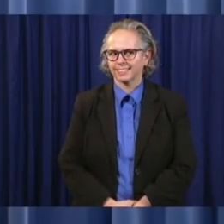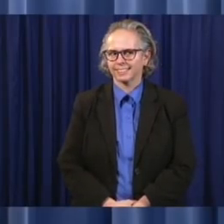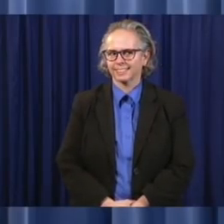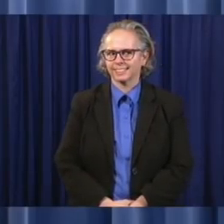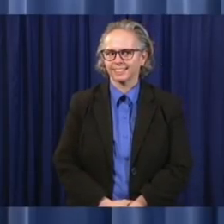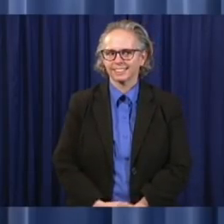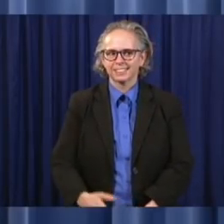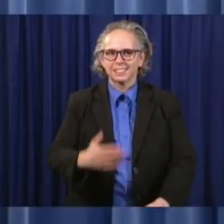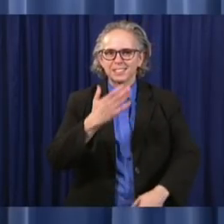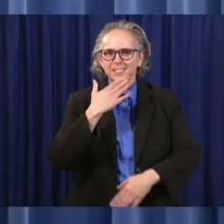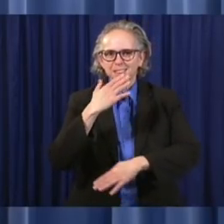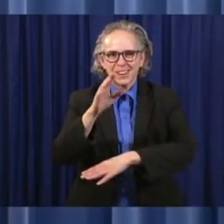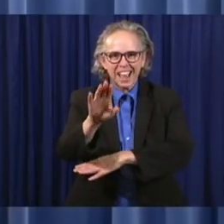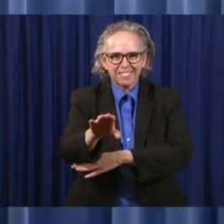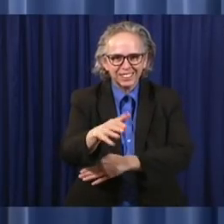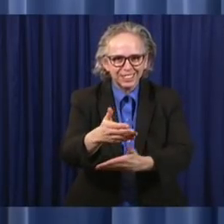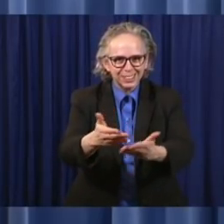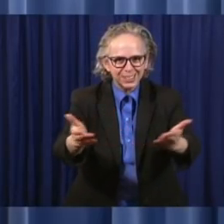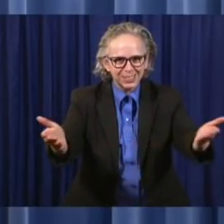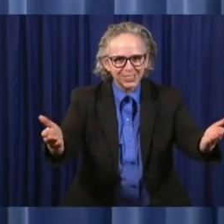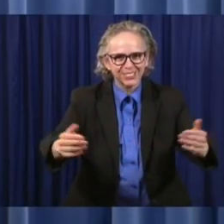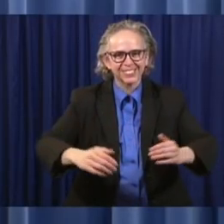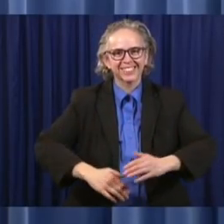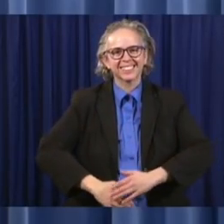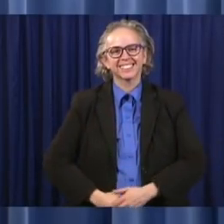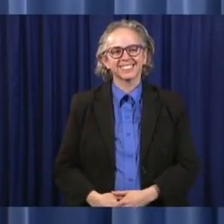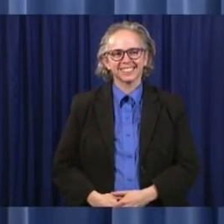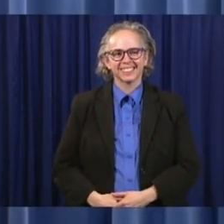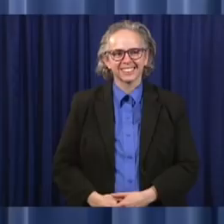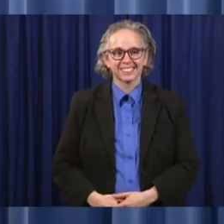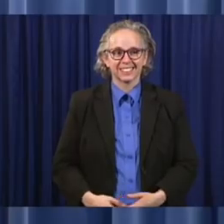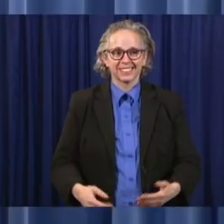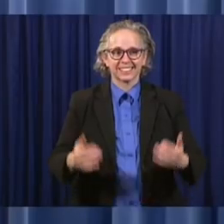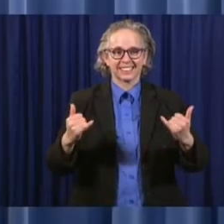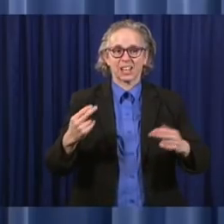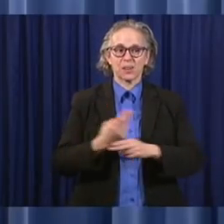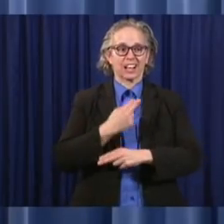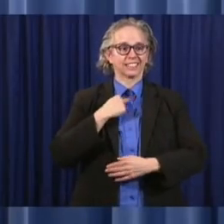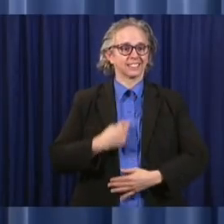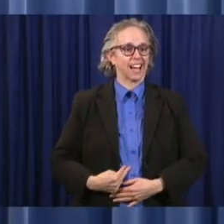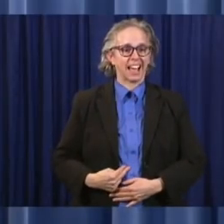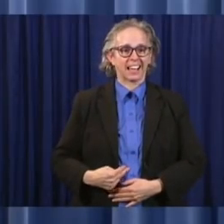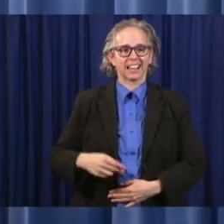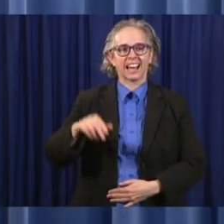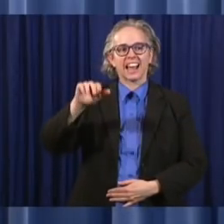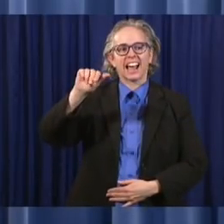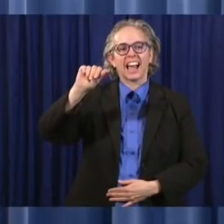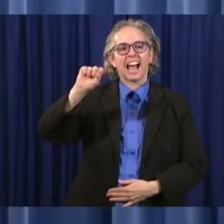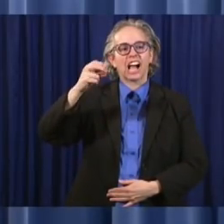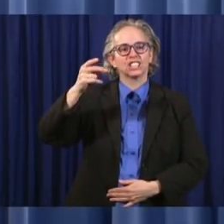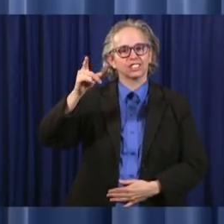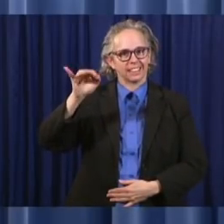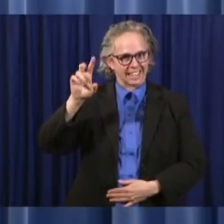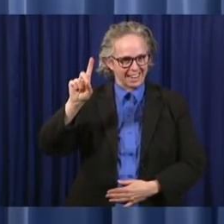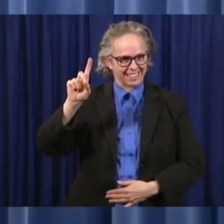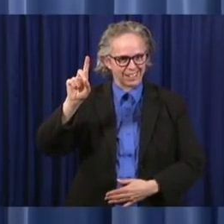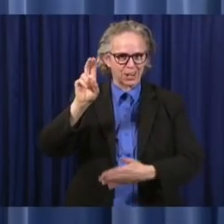Afternoon, everybody. Today I'm wearing an Ashland tie. Ashland